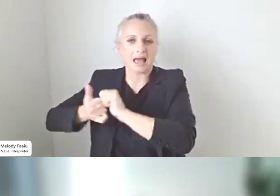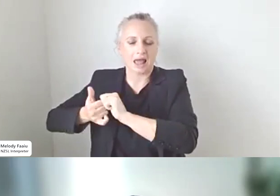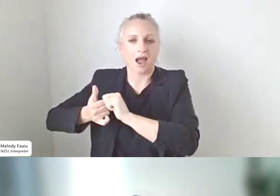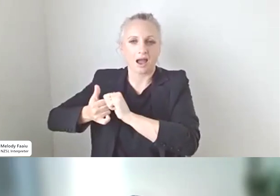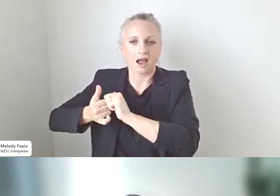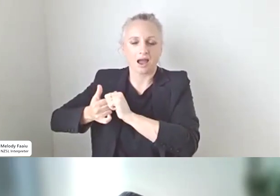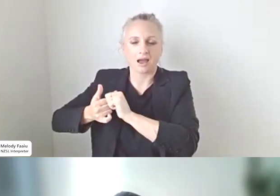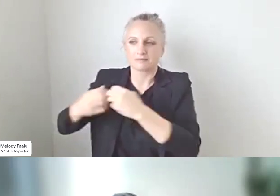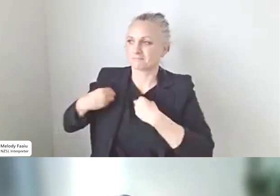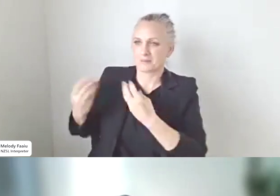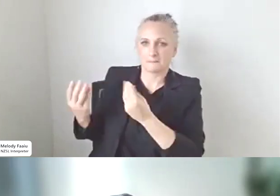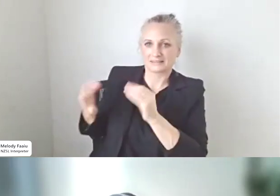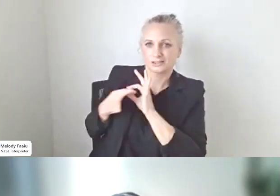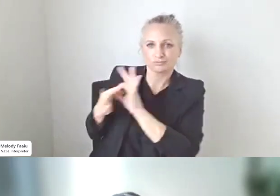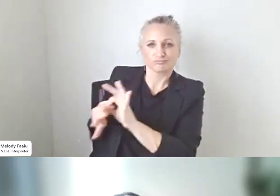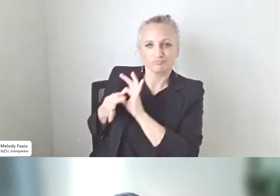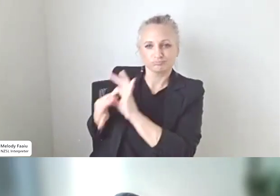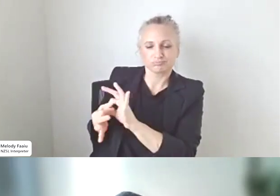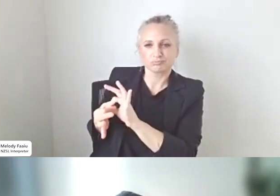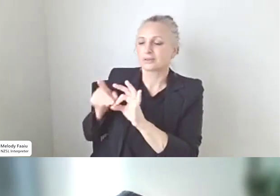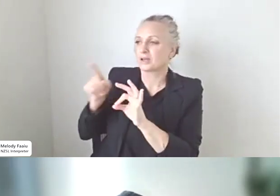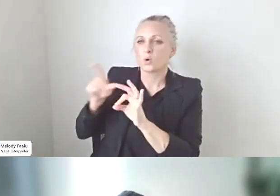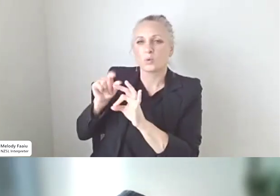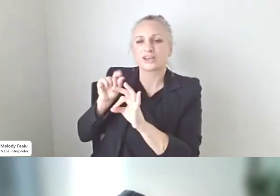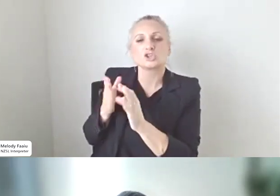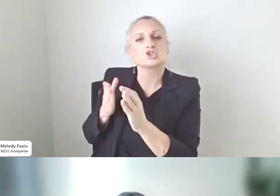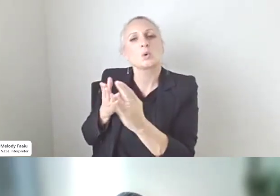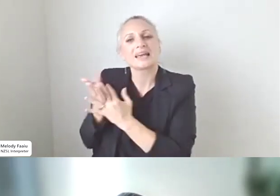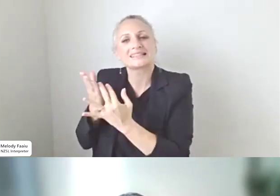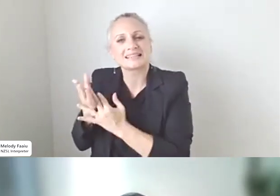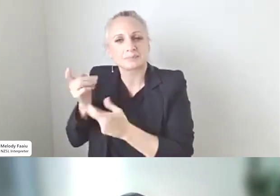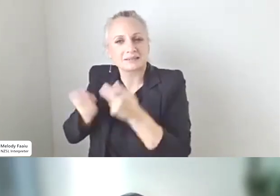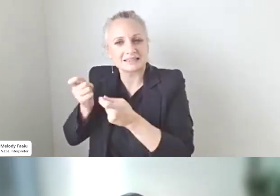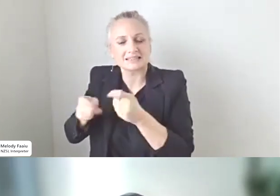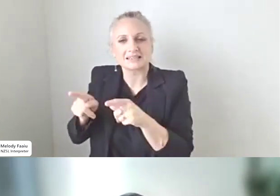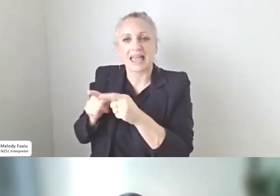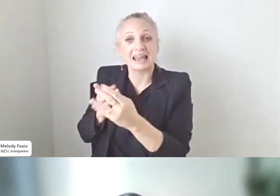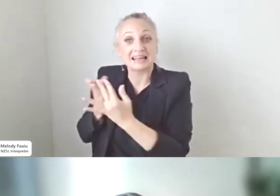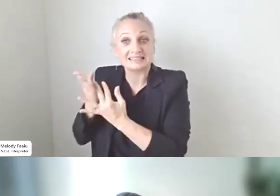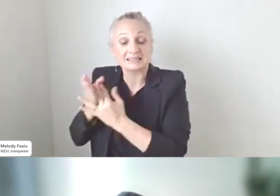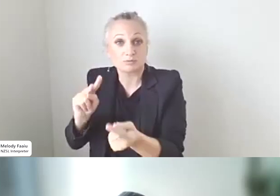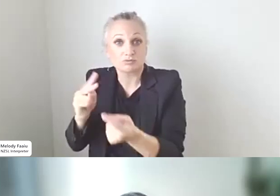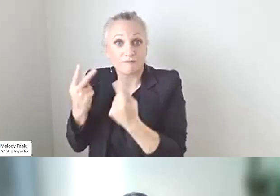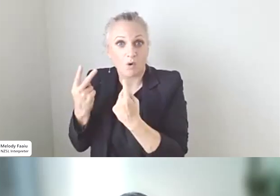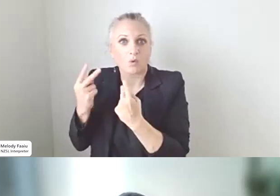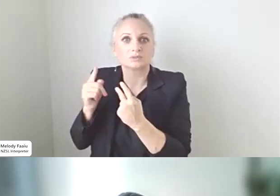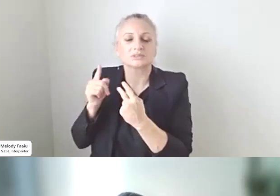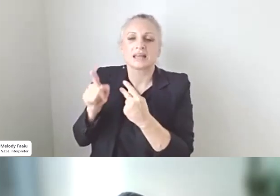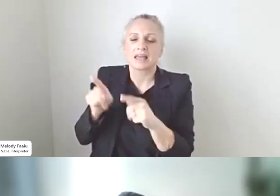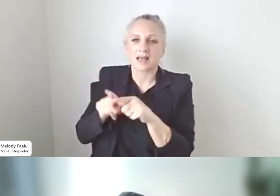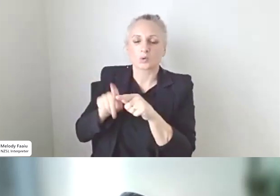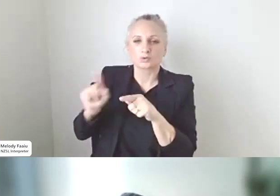we have on retainer to do accessibility testing and accessibility reviews and consulting and coaching, and it's a company that's fully staffed